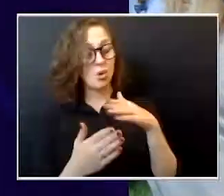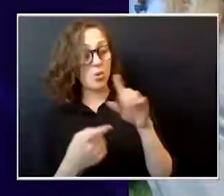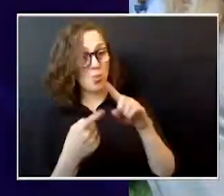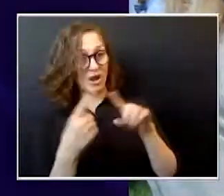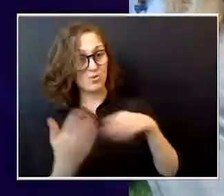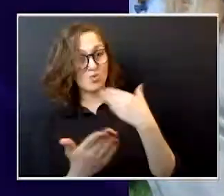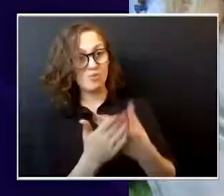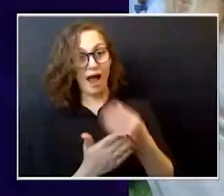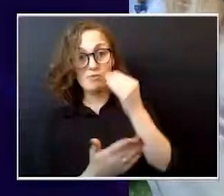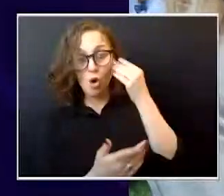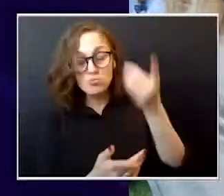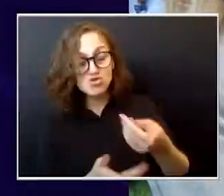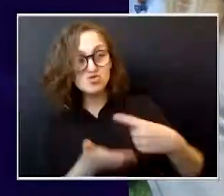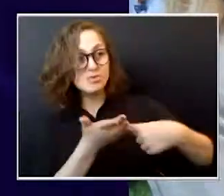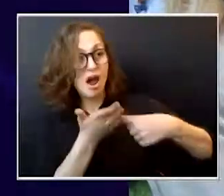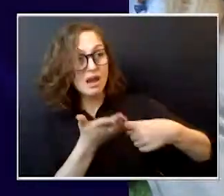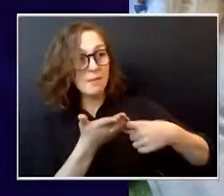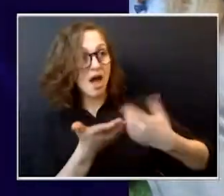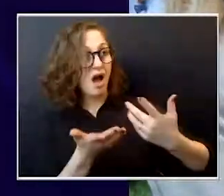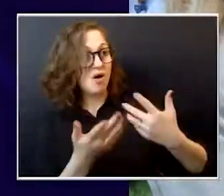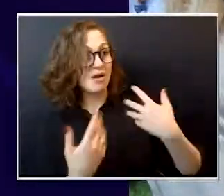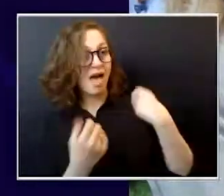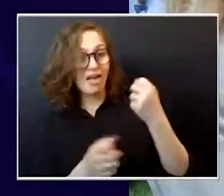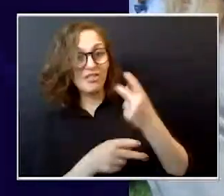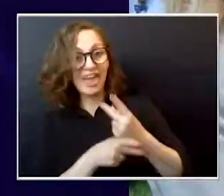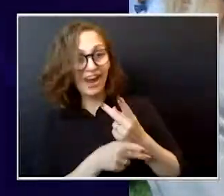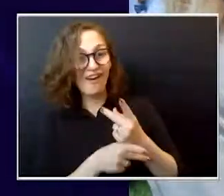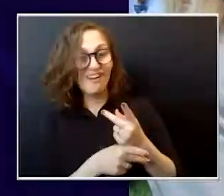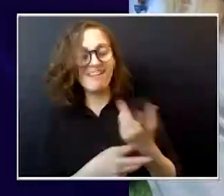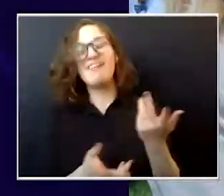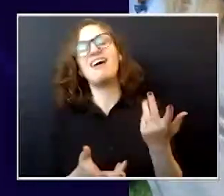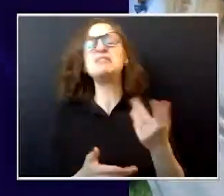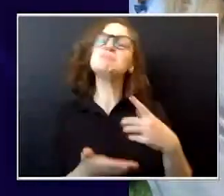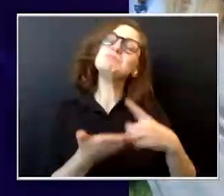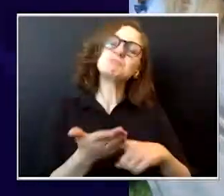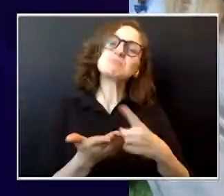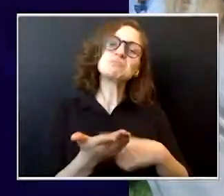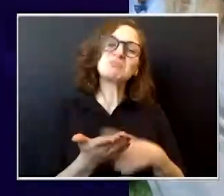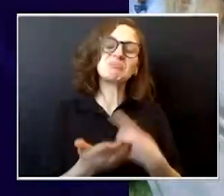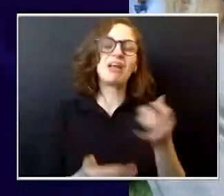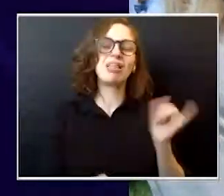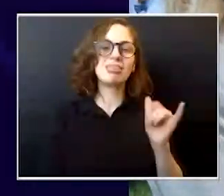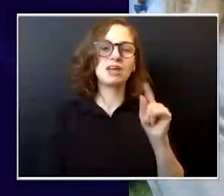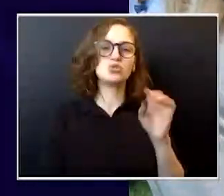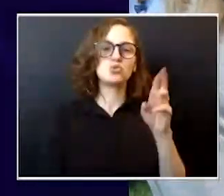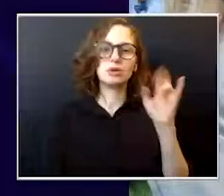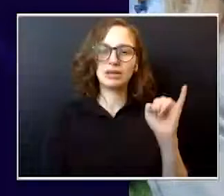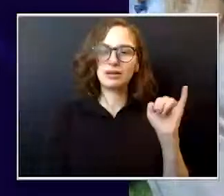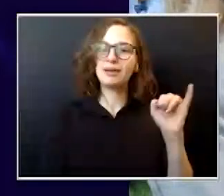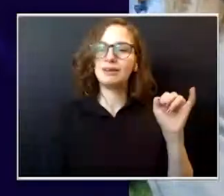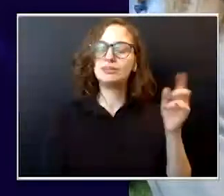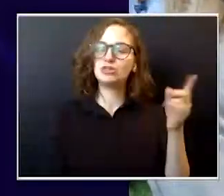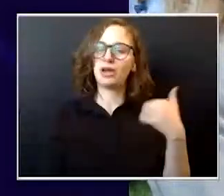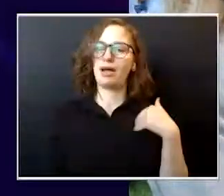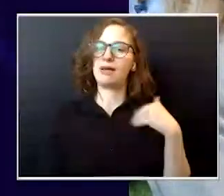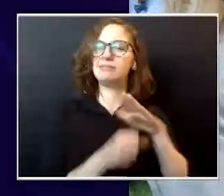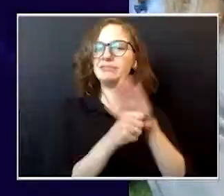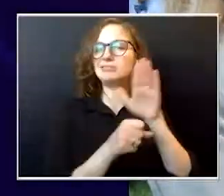about potatoes? Yeah, well, maybe a little bit. She understands. I think like Tori, she has enough of an understanding to